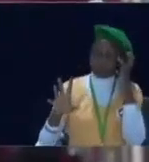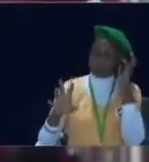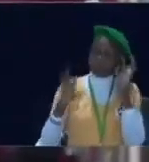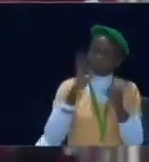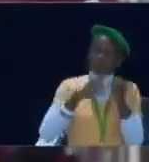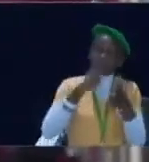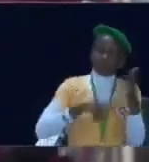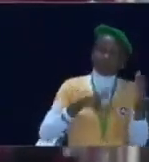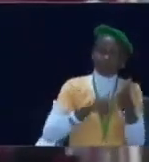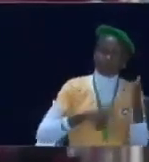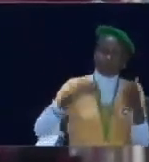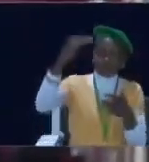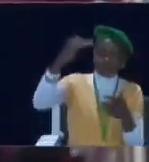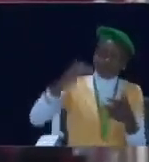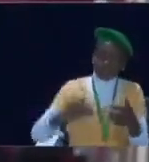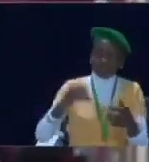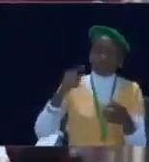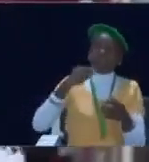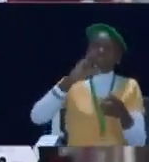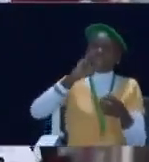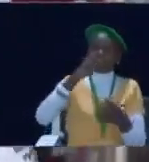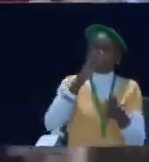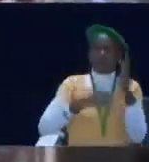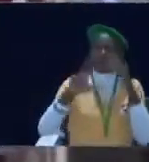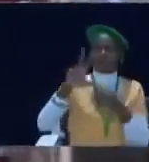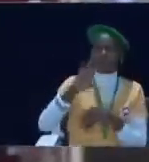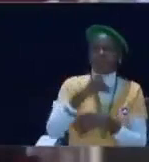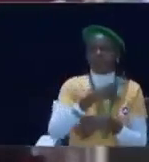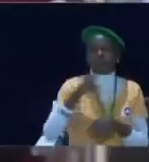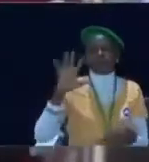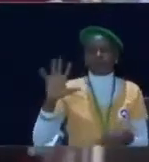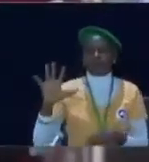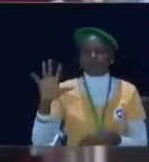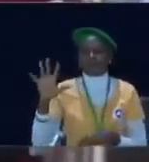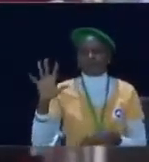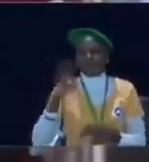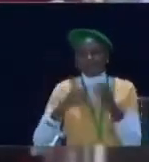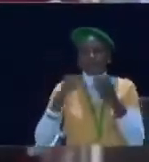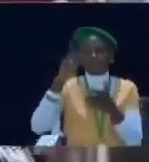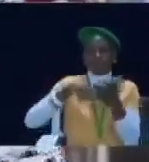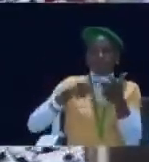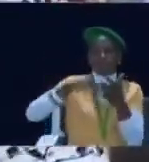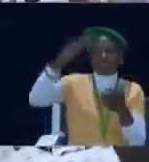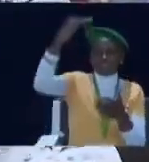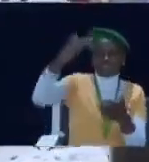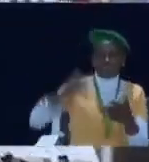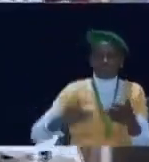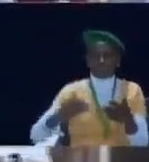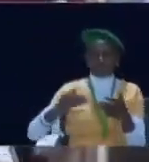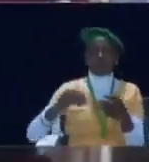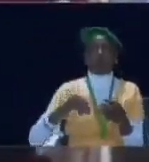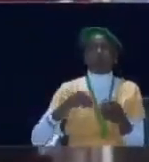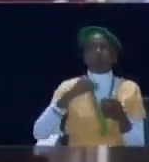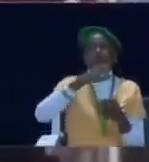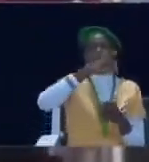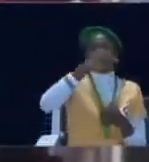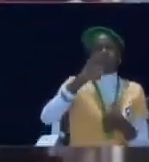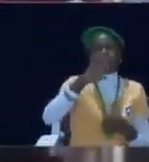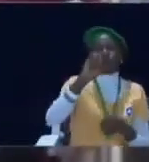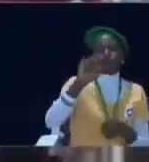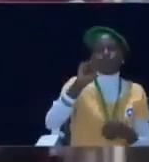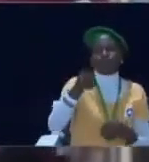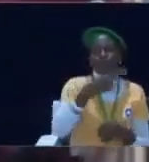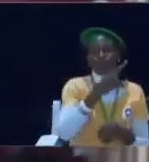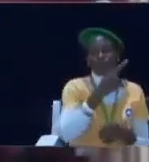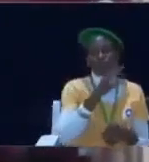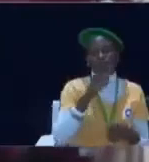read downward, Genesis 37 from verse 5. If you read downward, Joseph